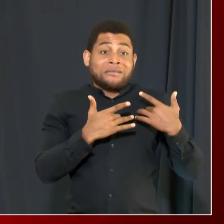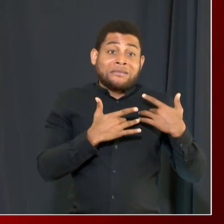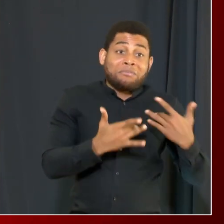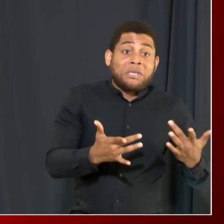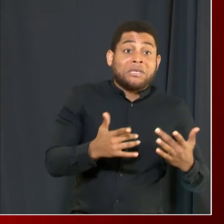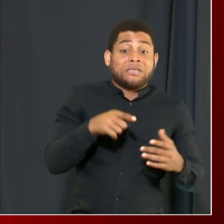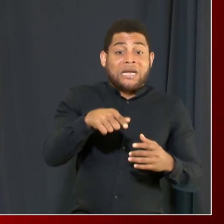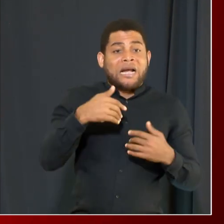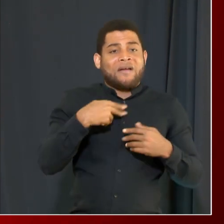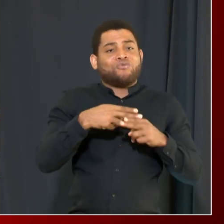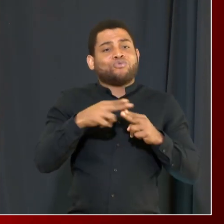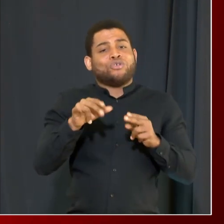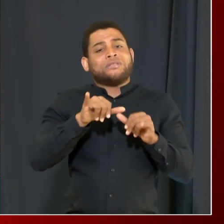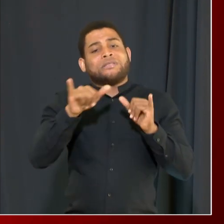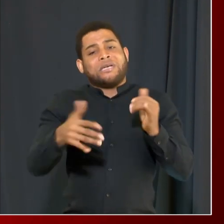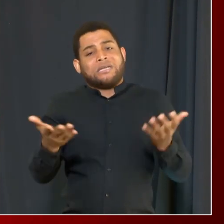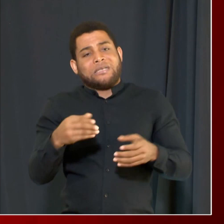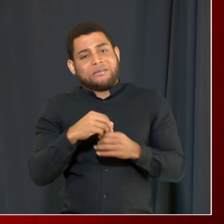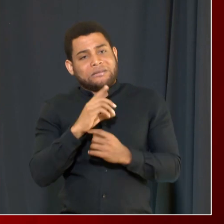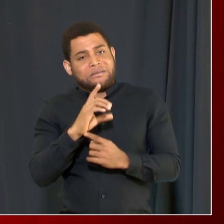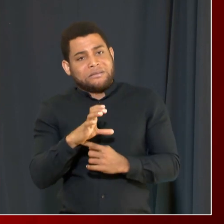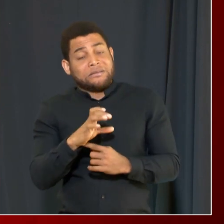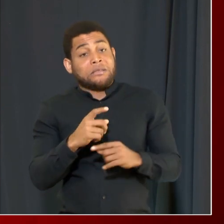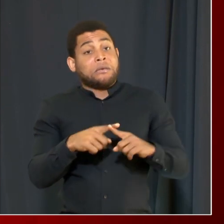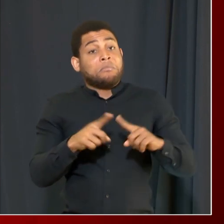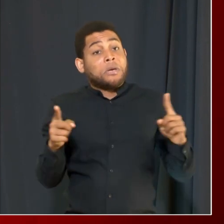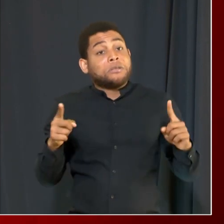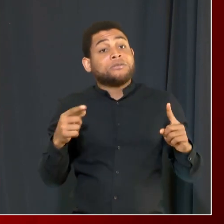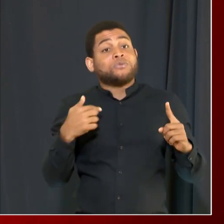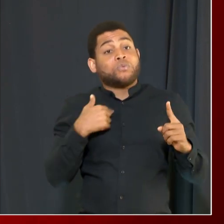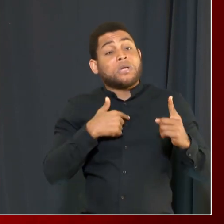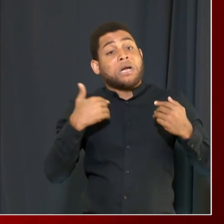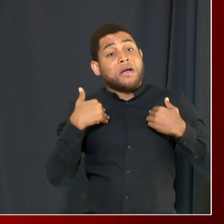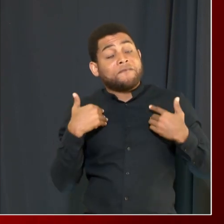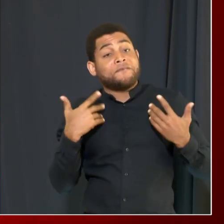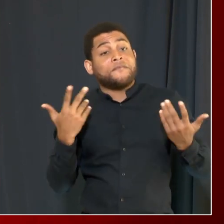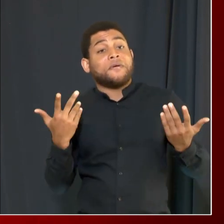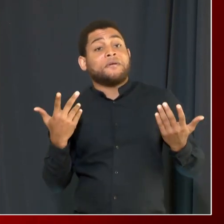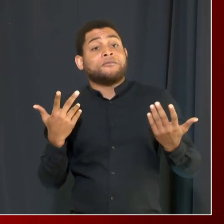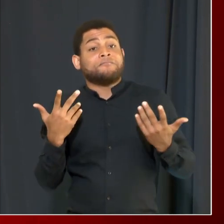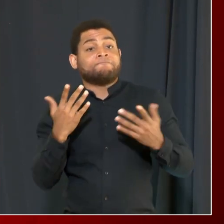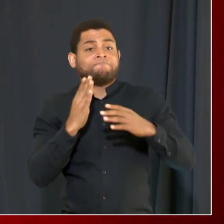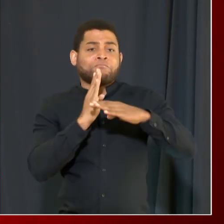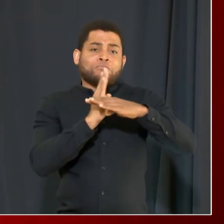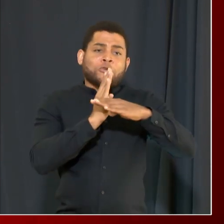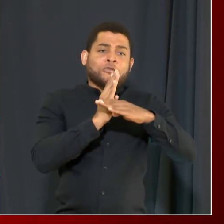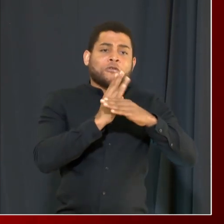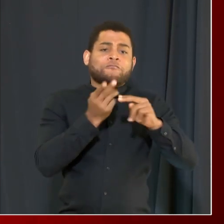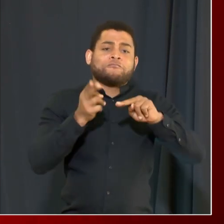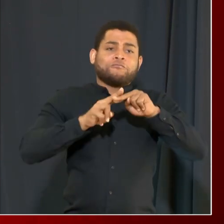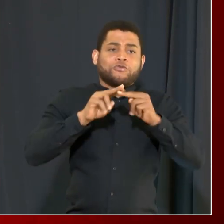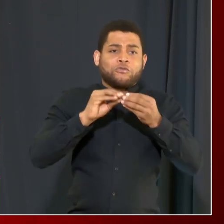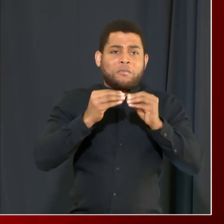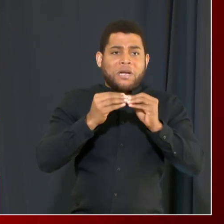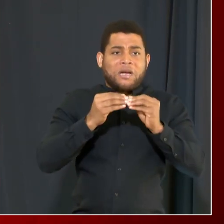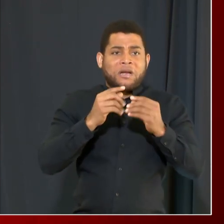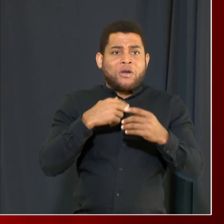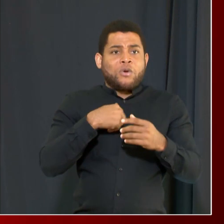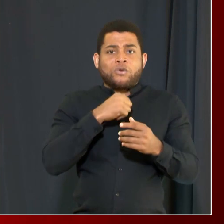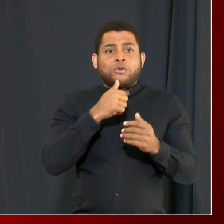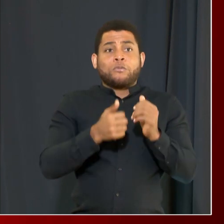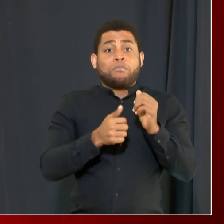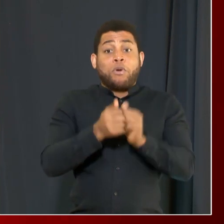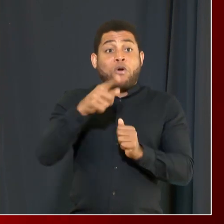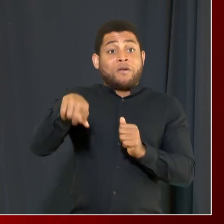in DC, but we do have a moderate number. It's not the majority or vast majority of folks who are housed in shelters